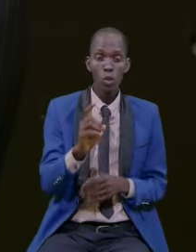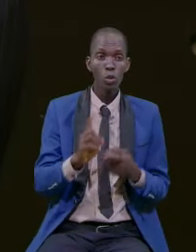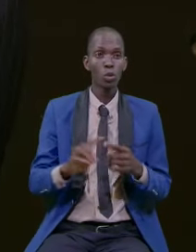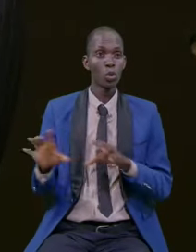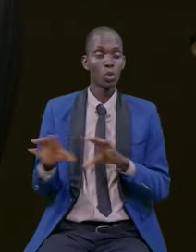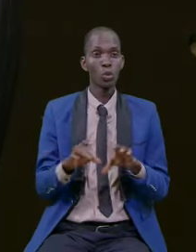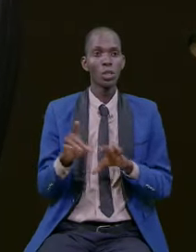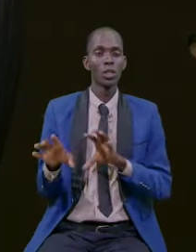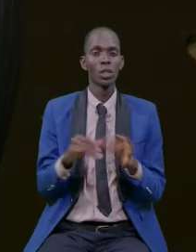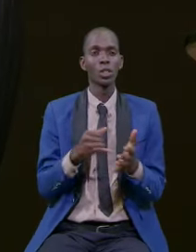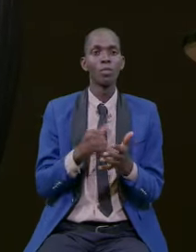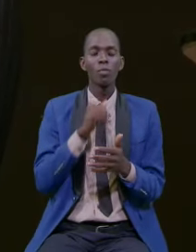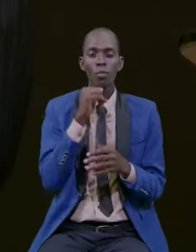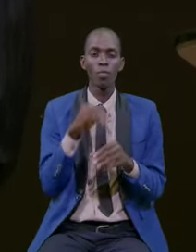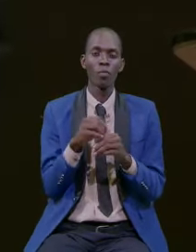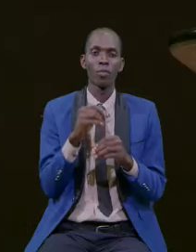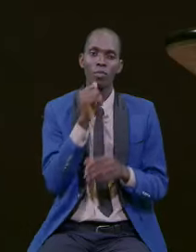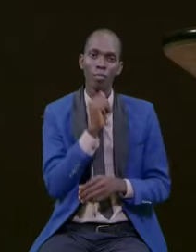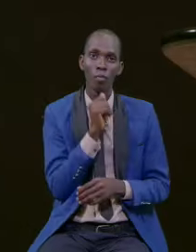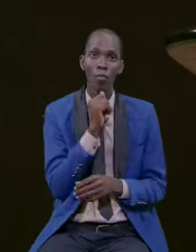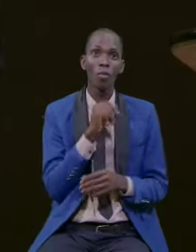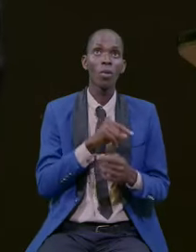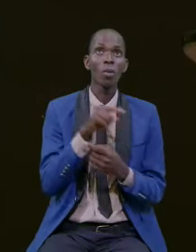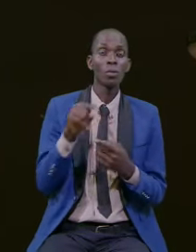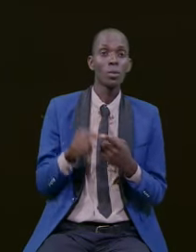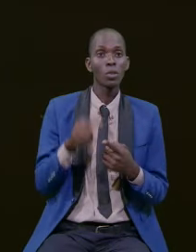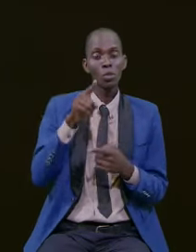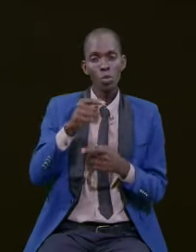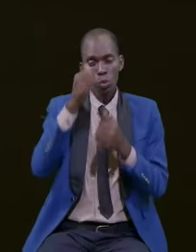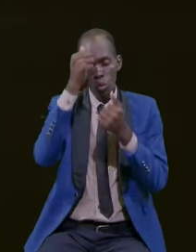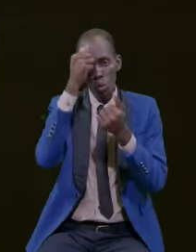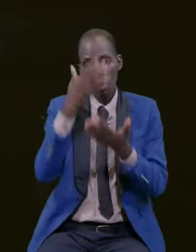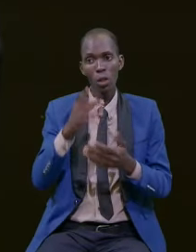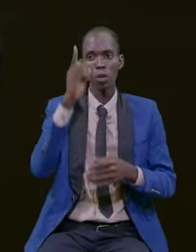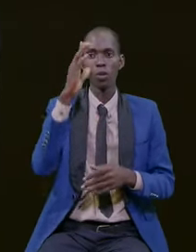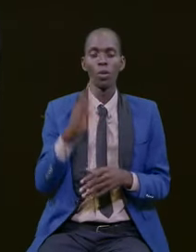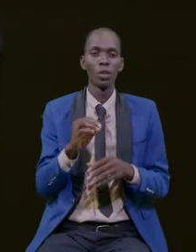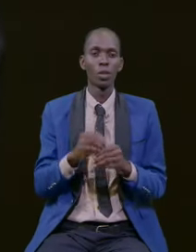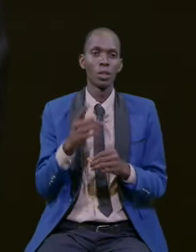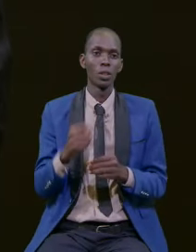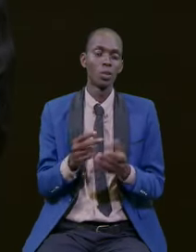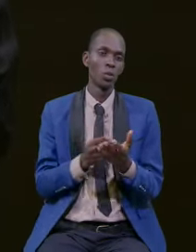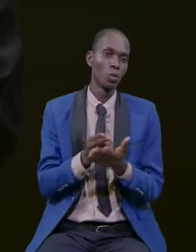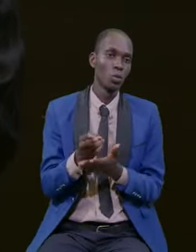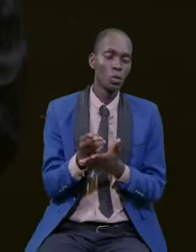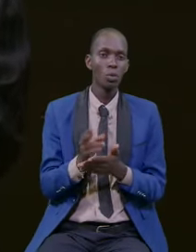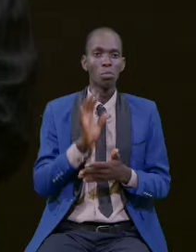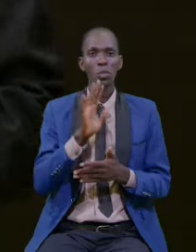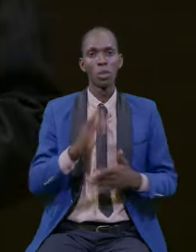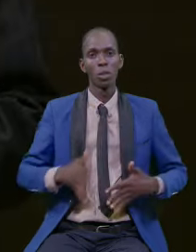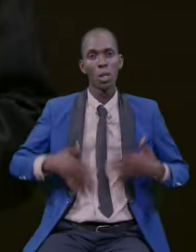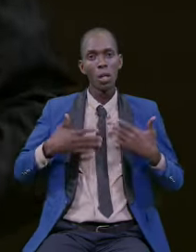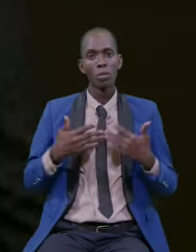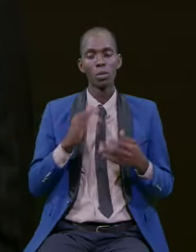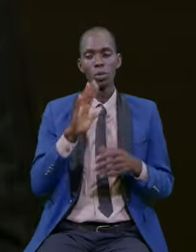you believe God in truth, when you obey God in the truth, your life, your work,